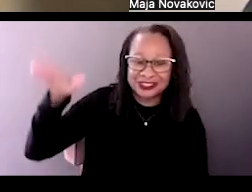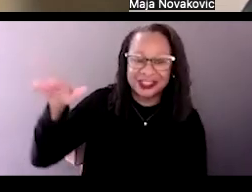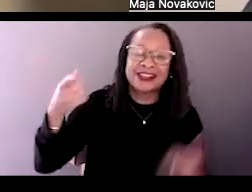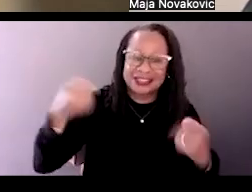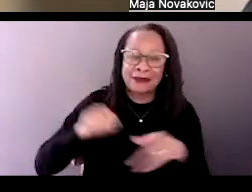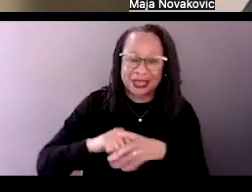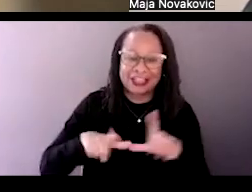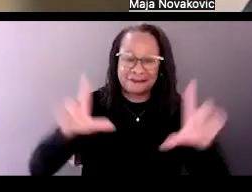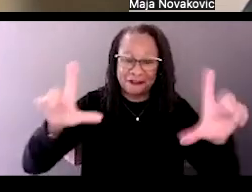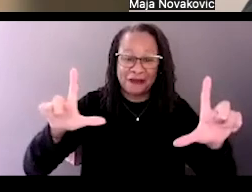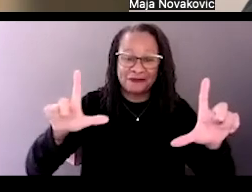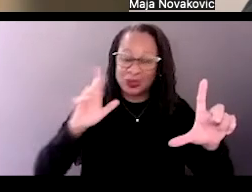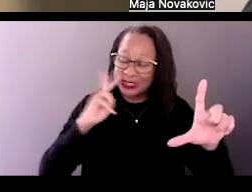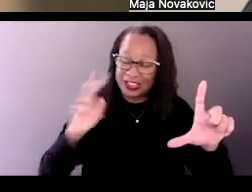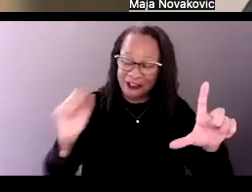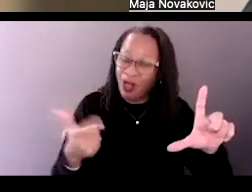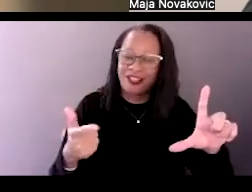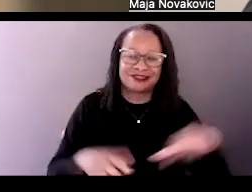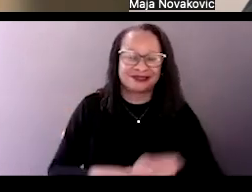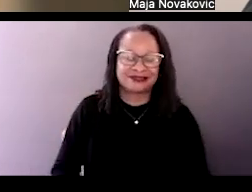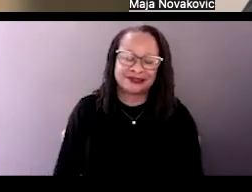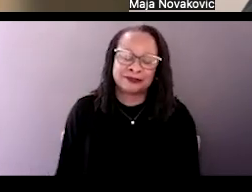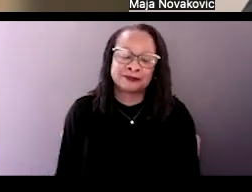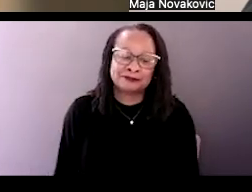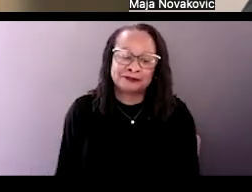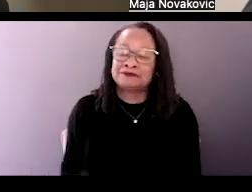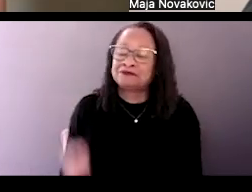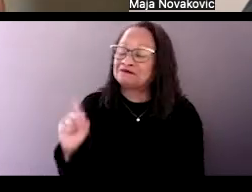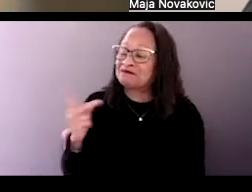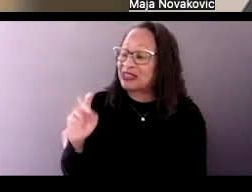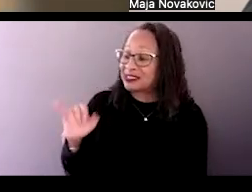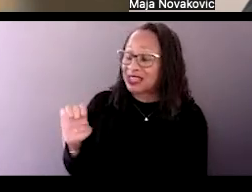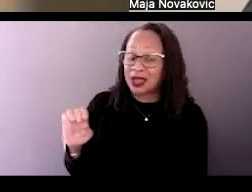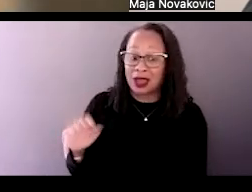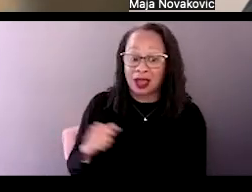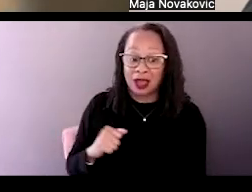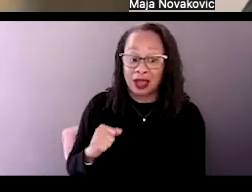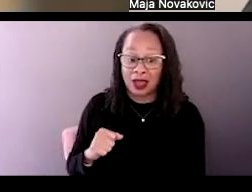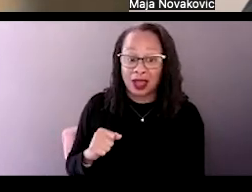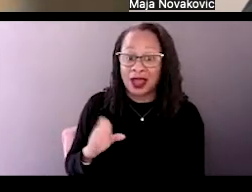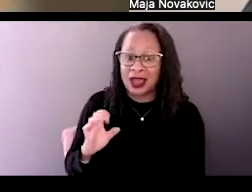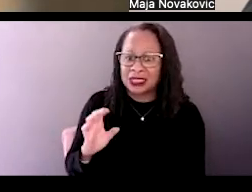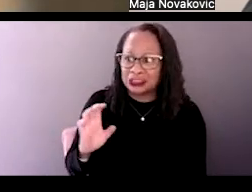frame. Now I wonder, um, did he get the tooth out on the first try?